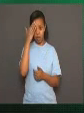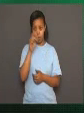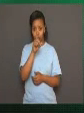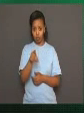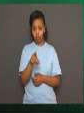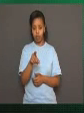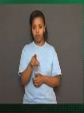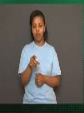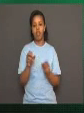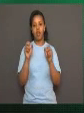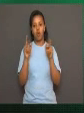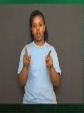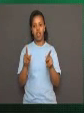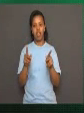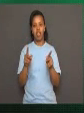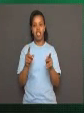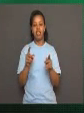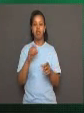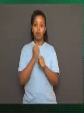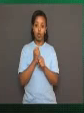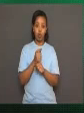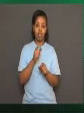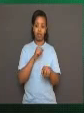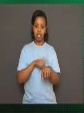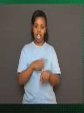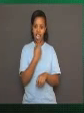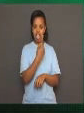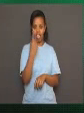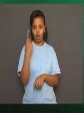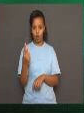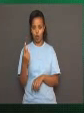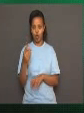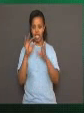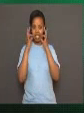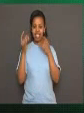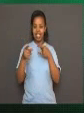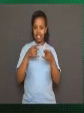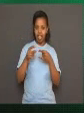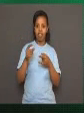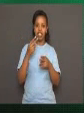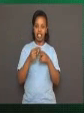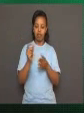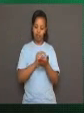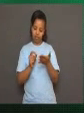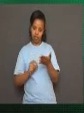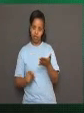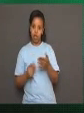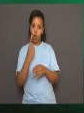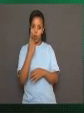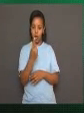When you do, please write each cat's name on one of the two